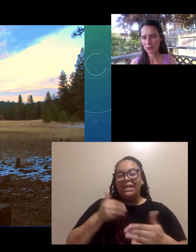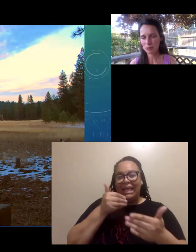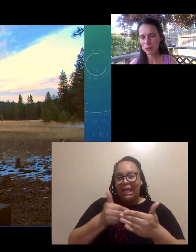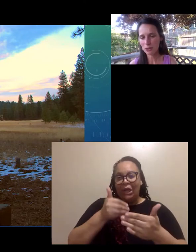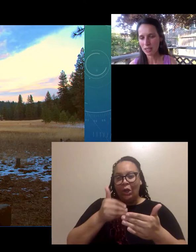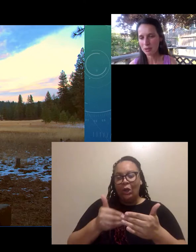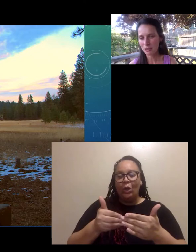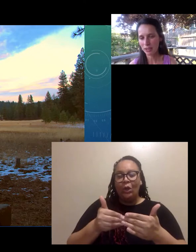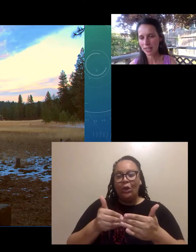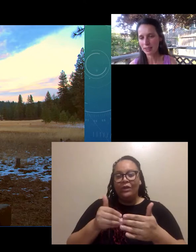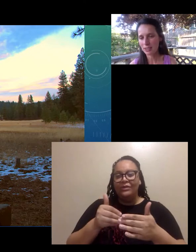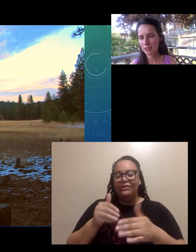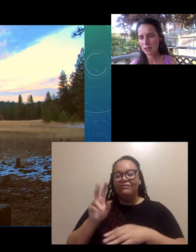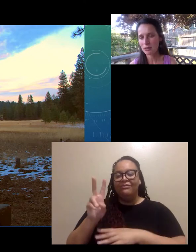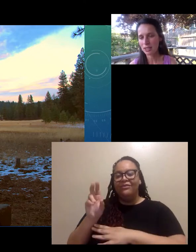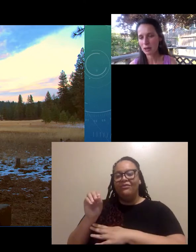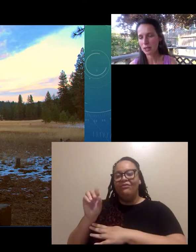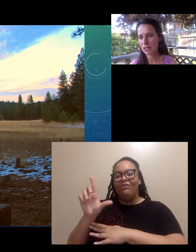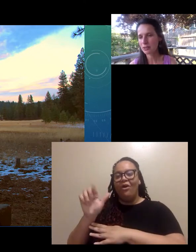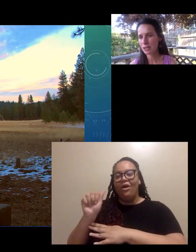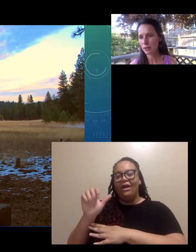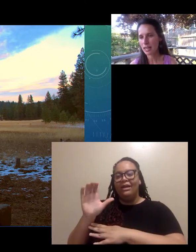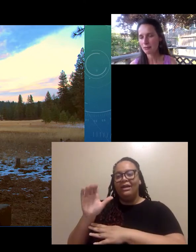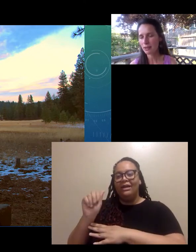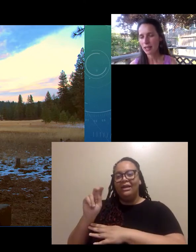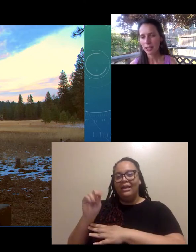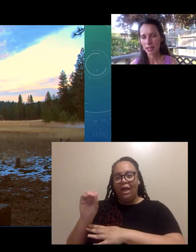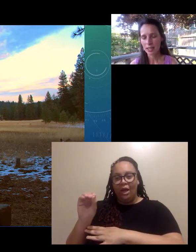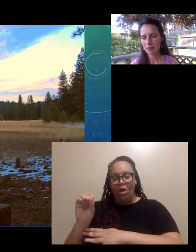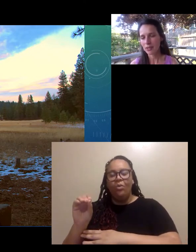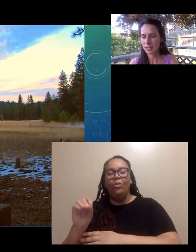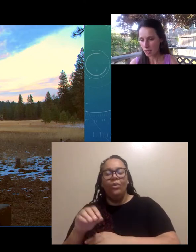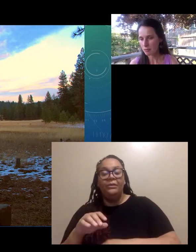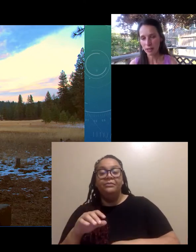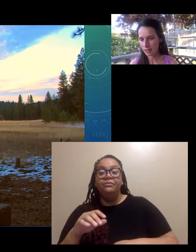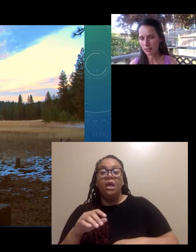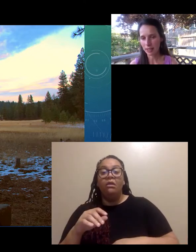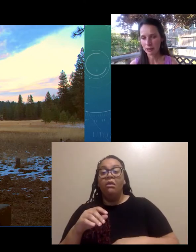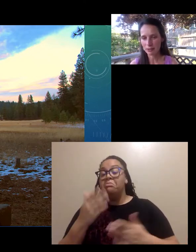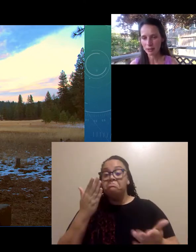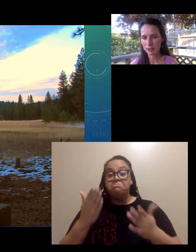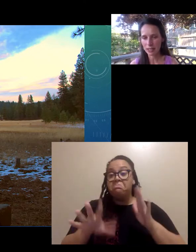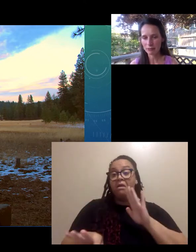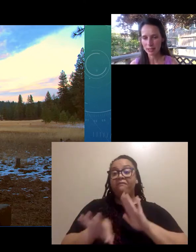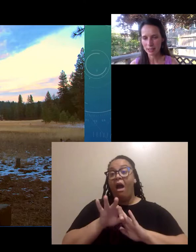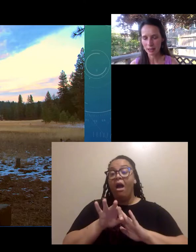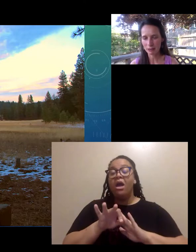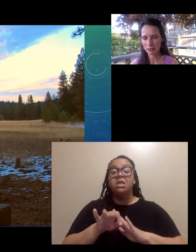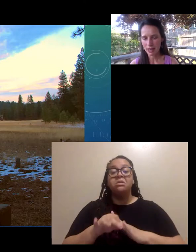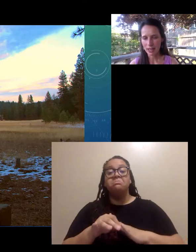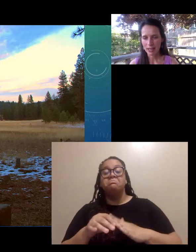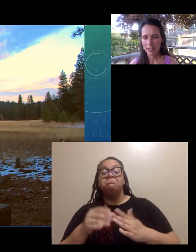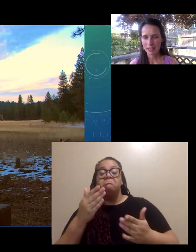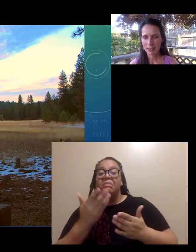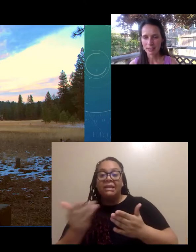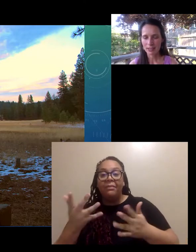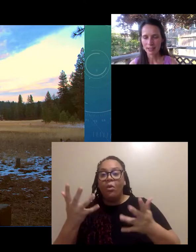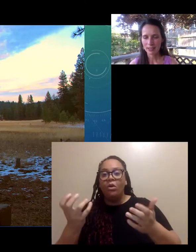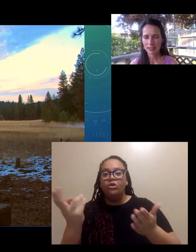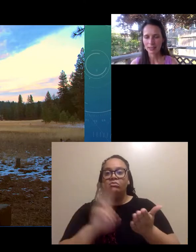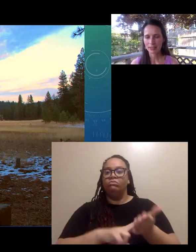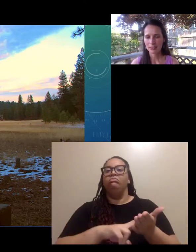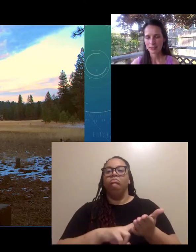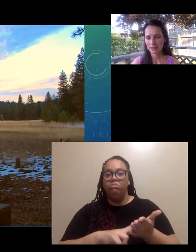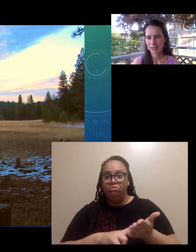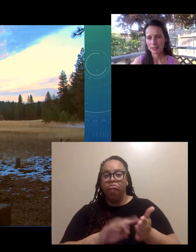of stones. Most families find the stone that they want to engrave, um, that's come directly out of the grave itself. And,